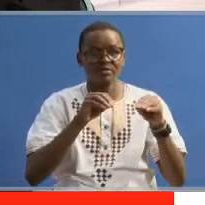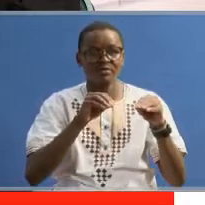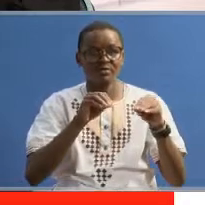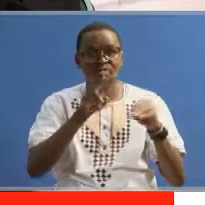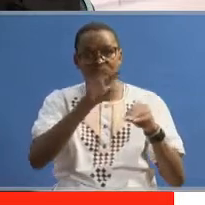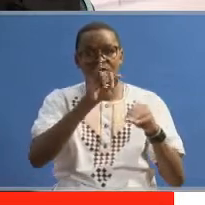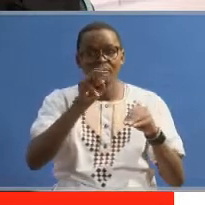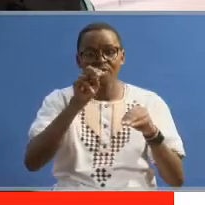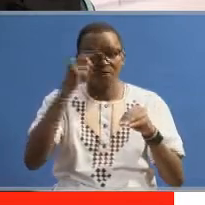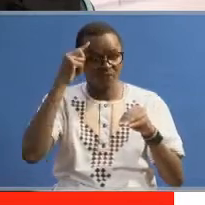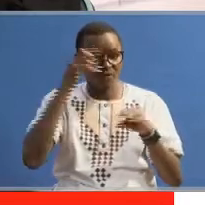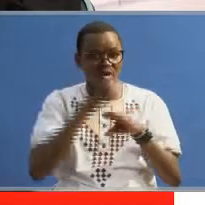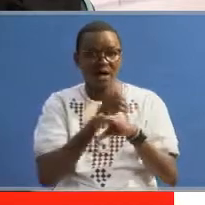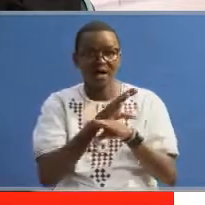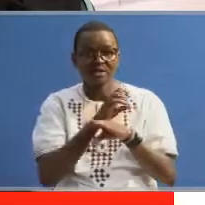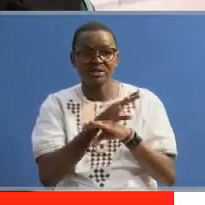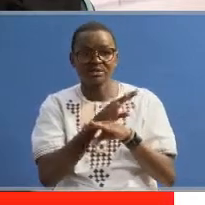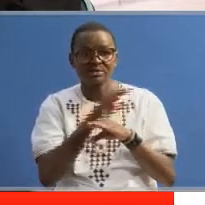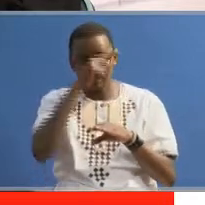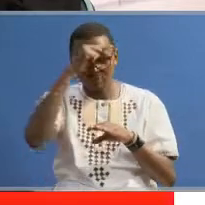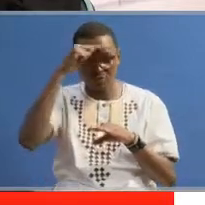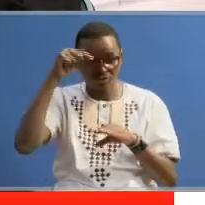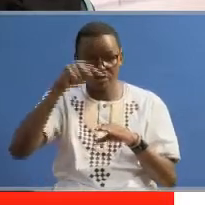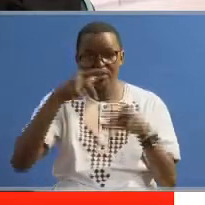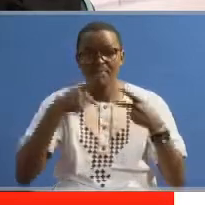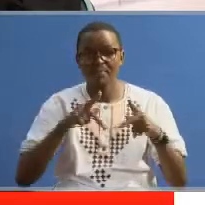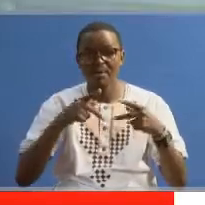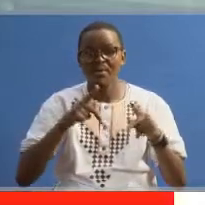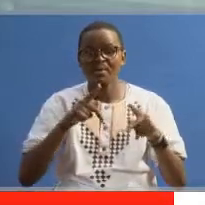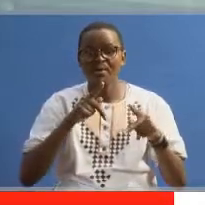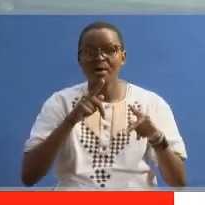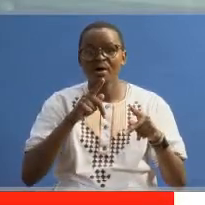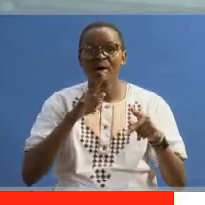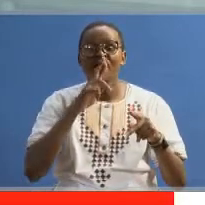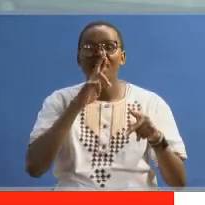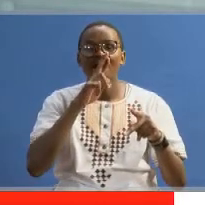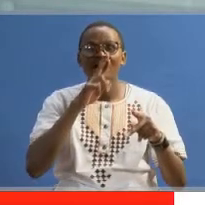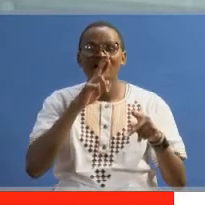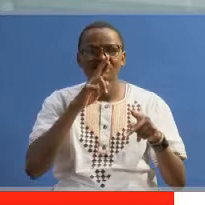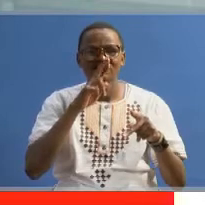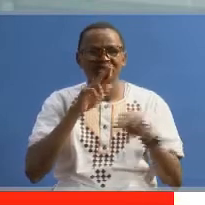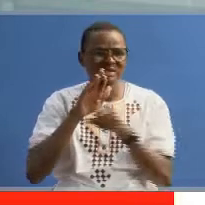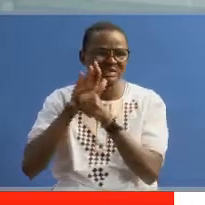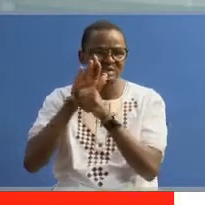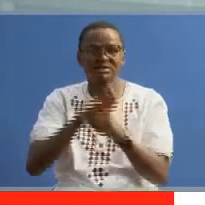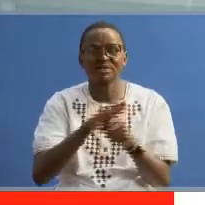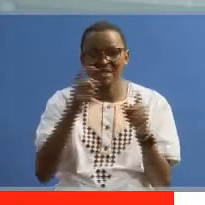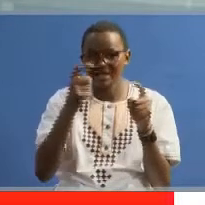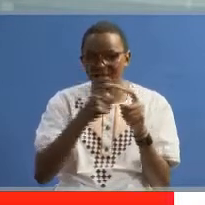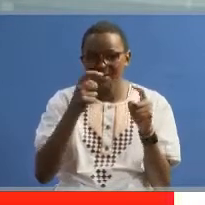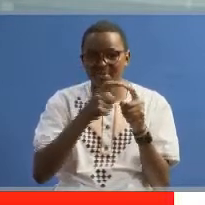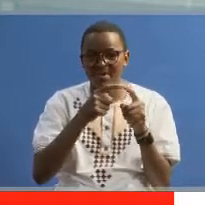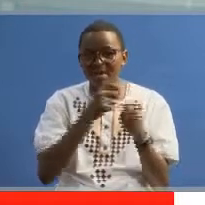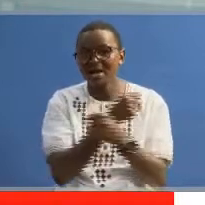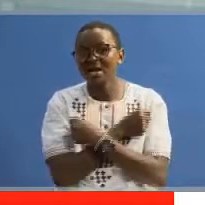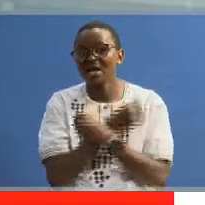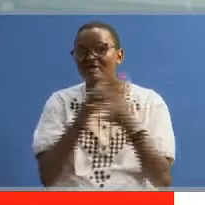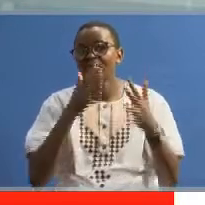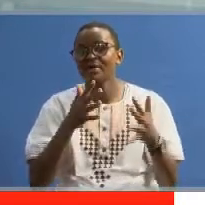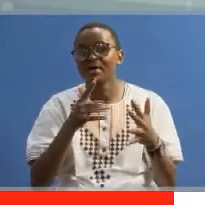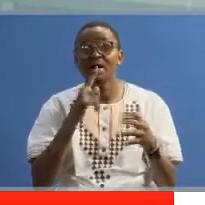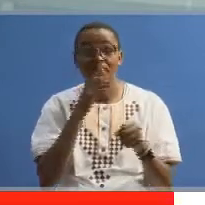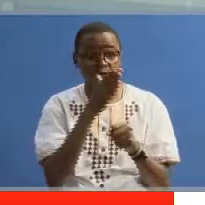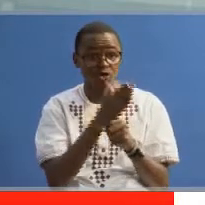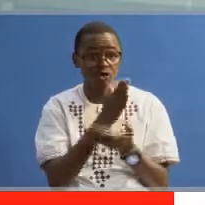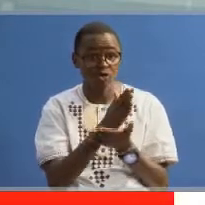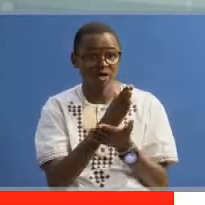victim through counseling. Right. Because these people are so brutalized, they are so pained, they have lost a loved one. I'm sure